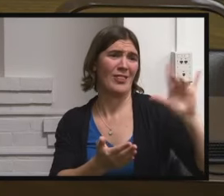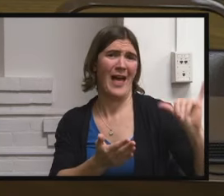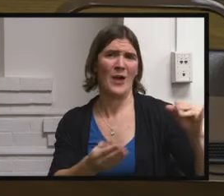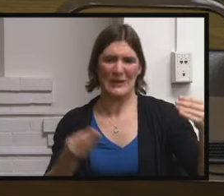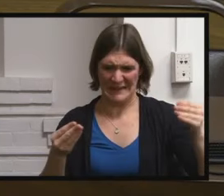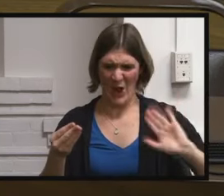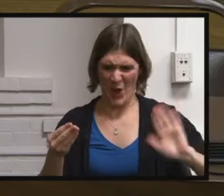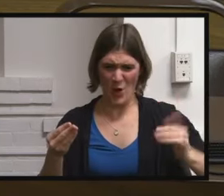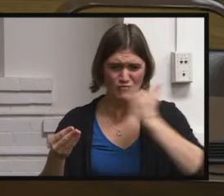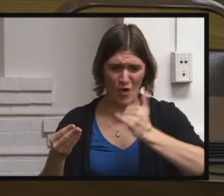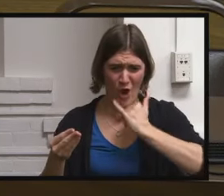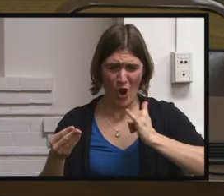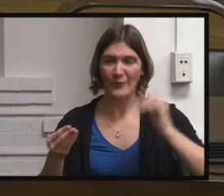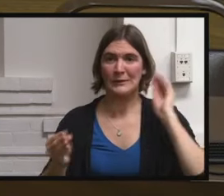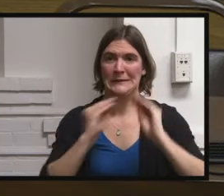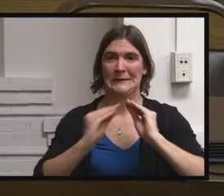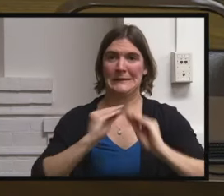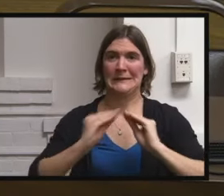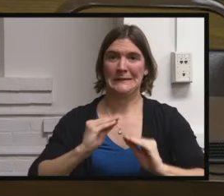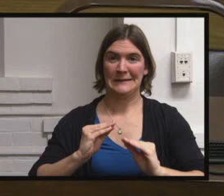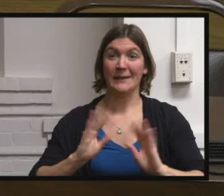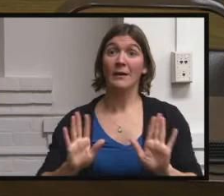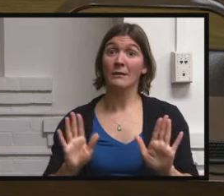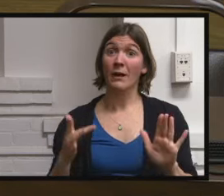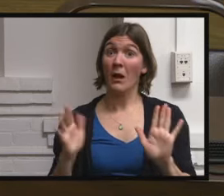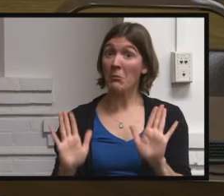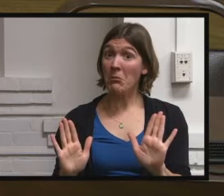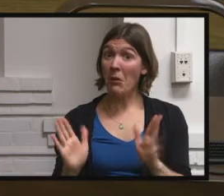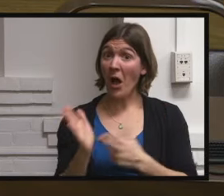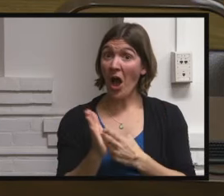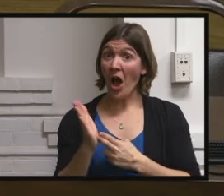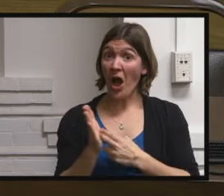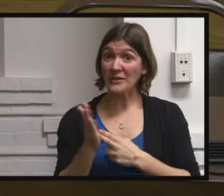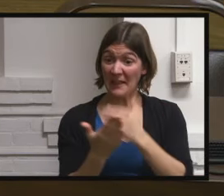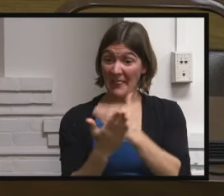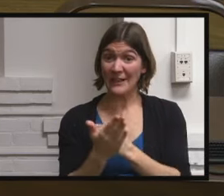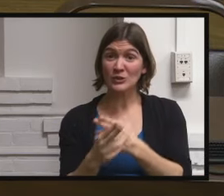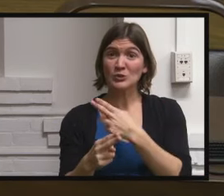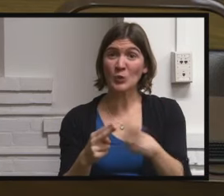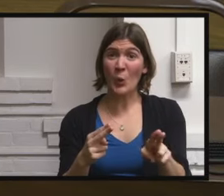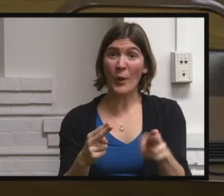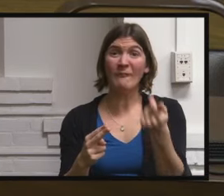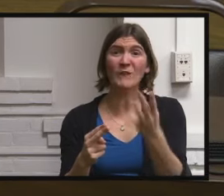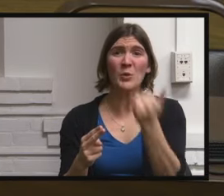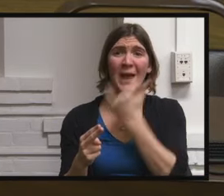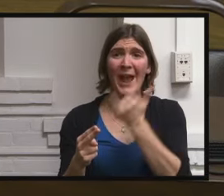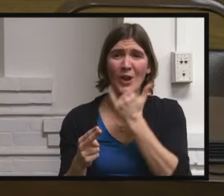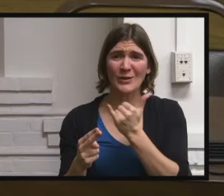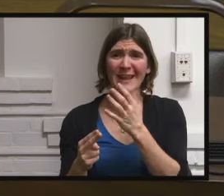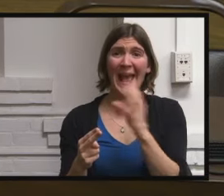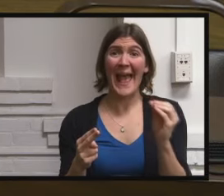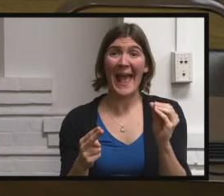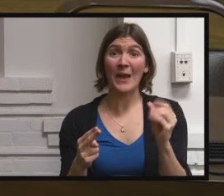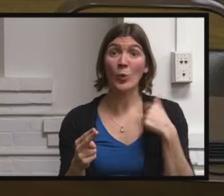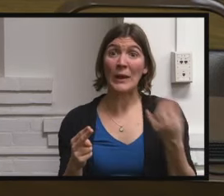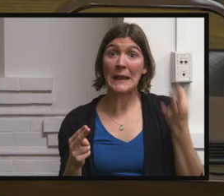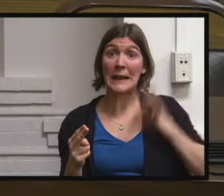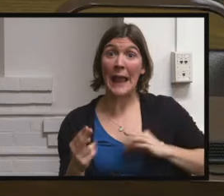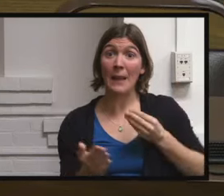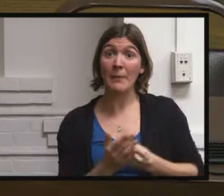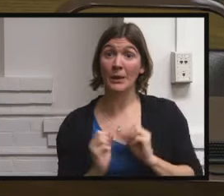July and the tax rate was set. And I'm glad to say that not only is the list short, but the result is a net plus.